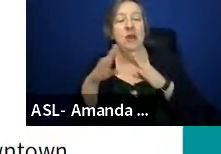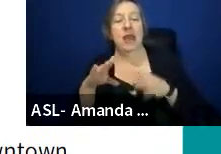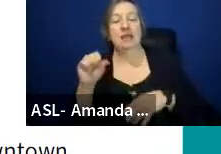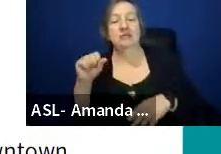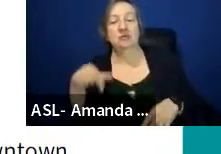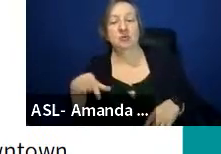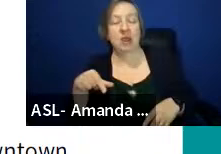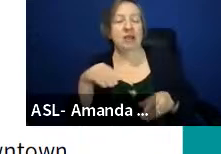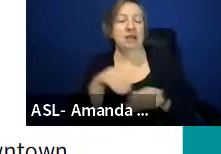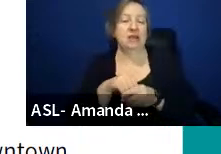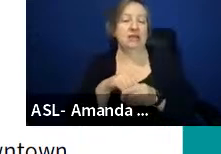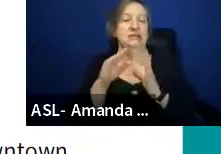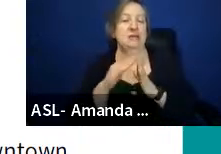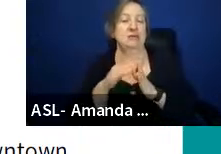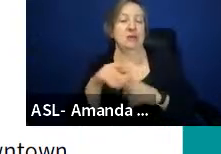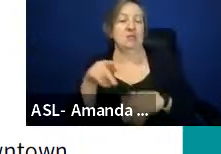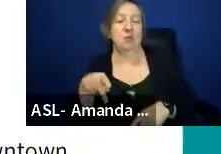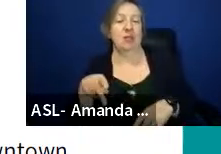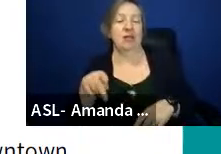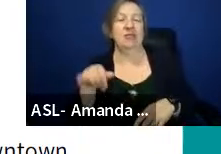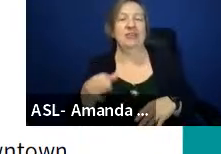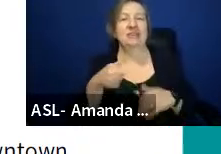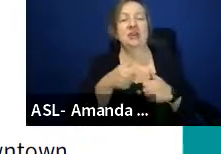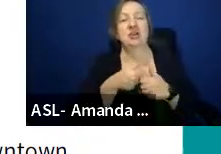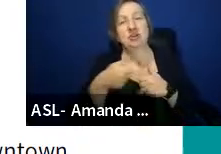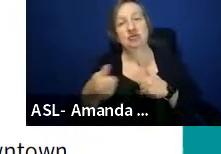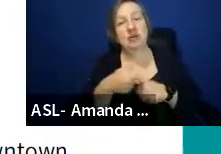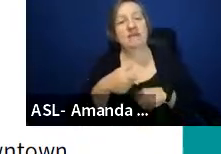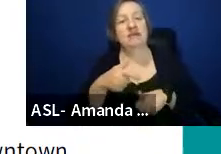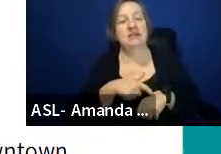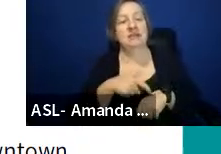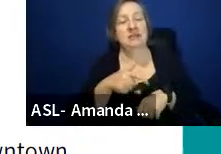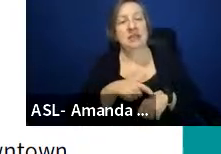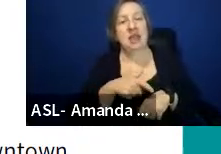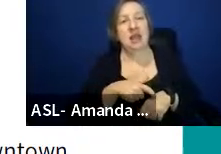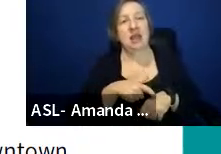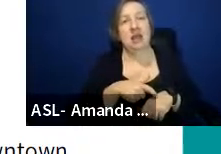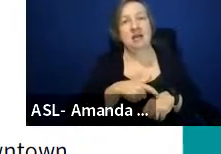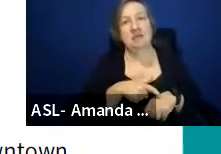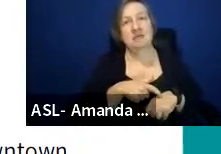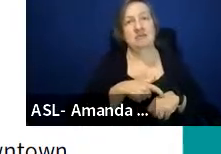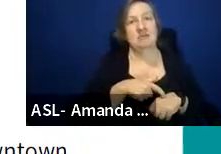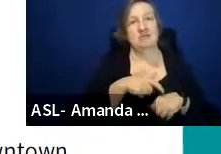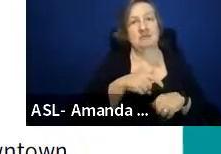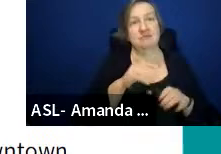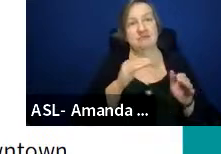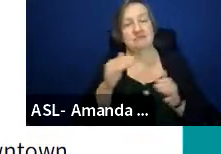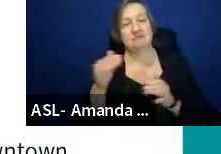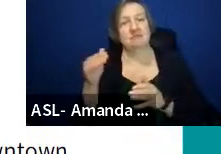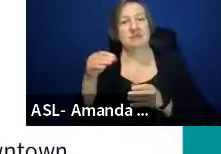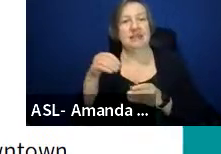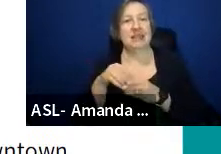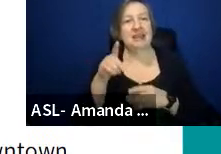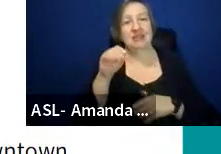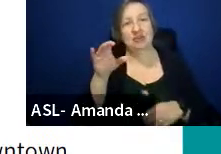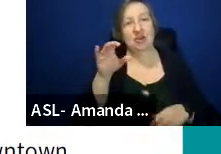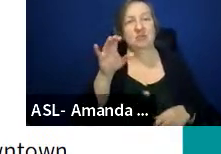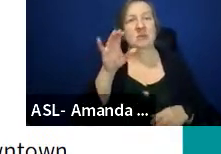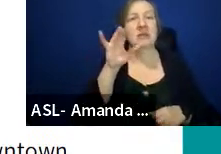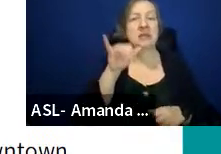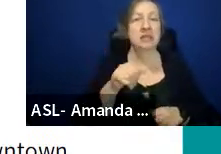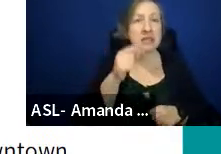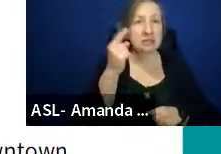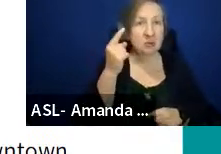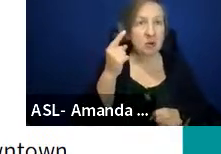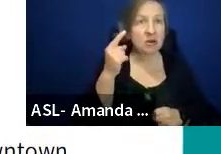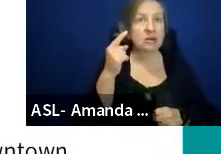a travel time pair. There's a multiple, I think we've got 3 or 4 travel time pairs that are included in the document. This one is